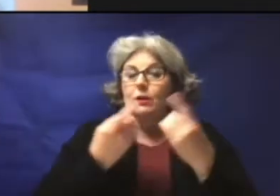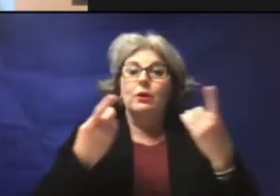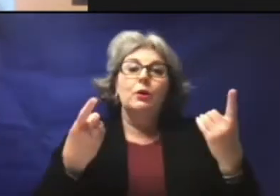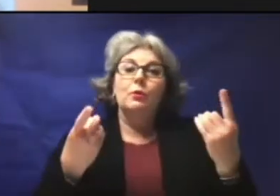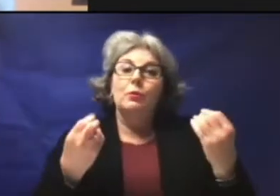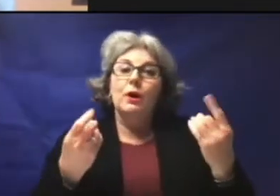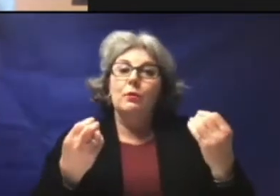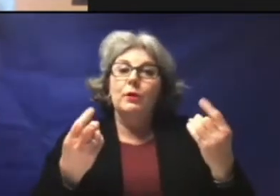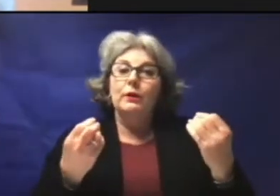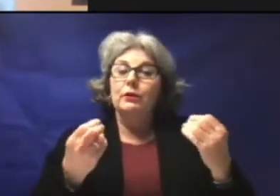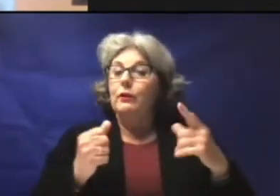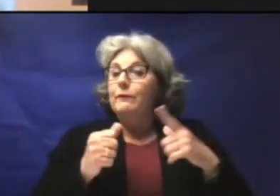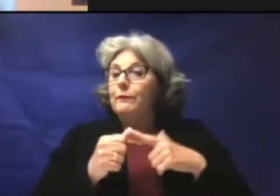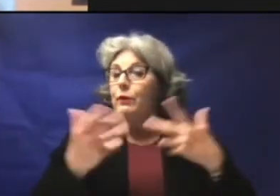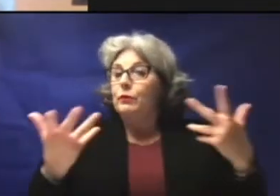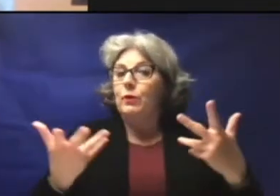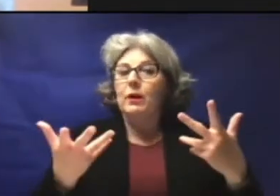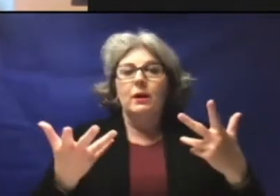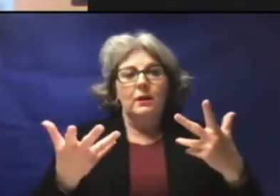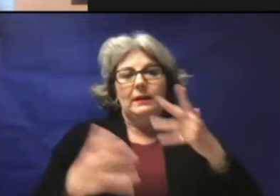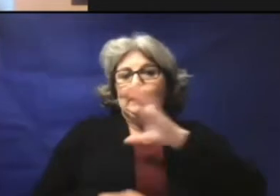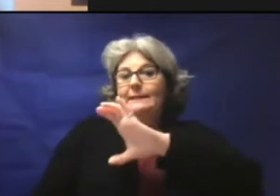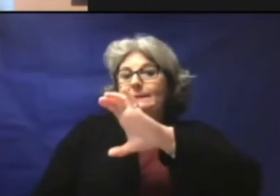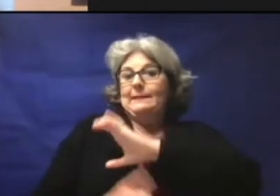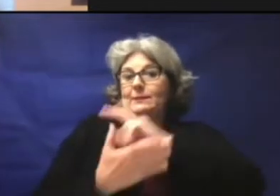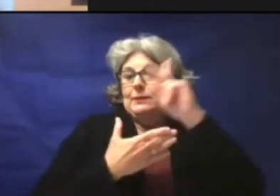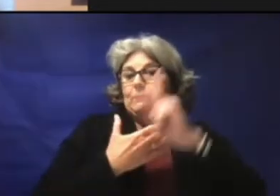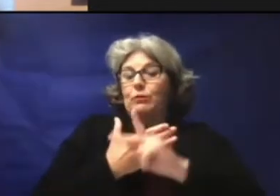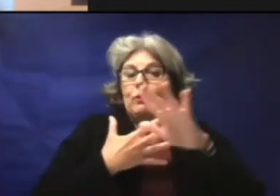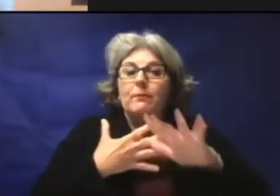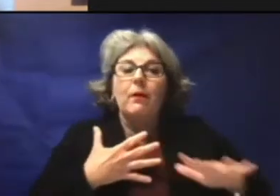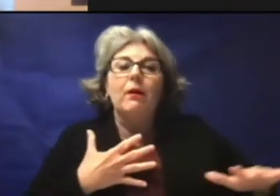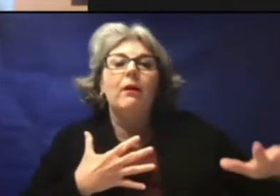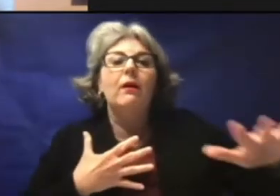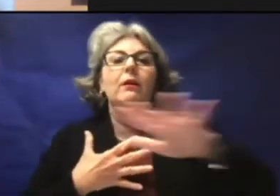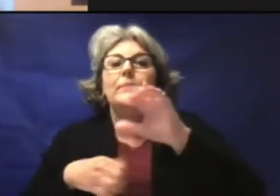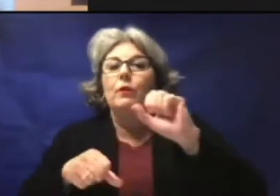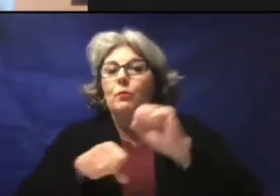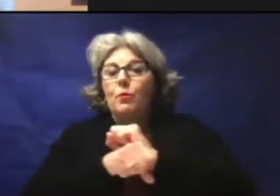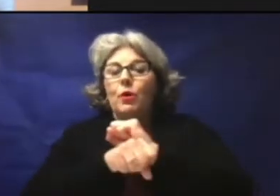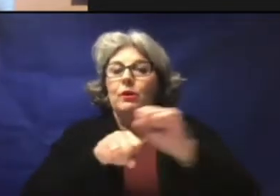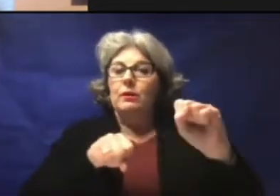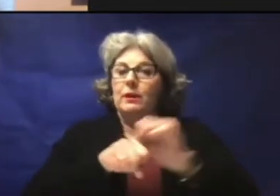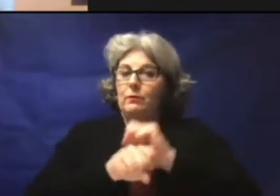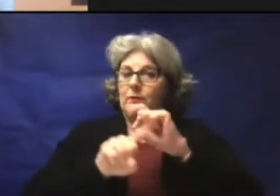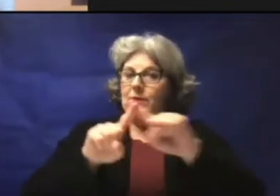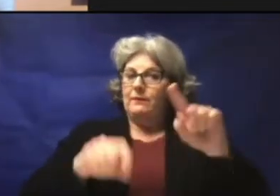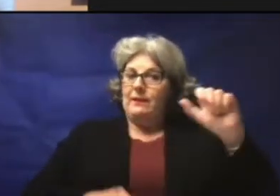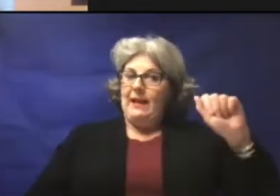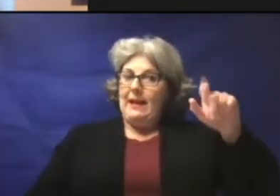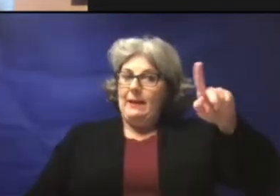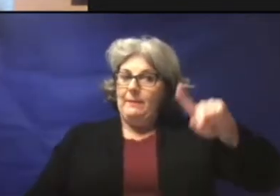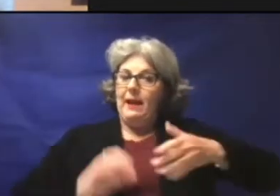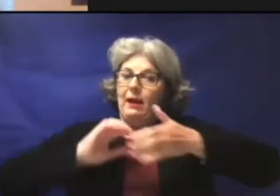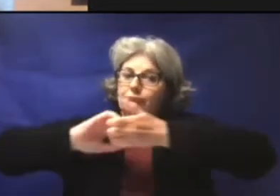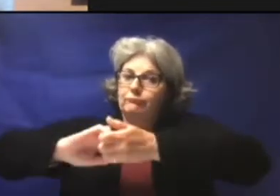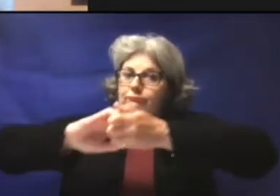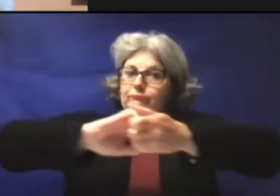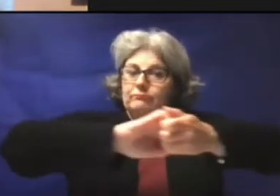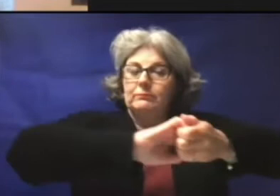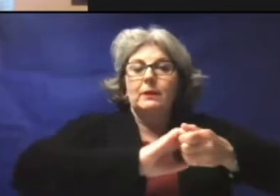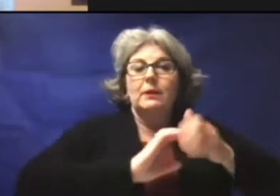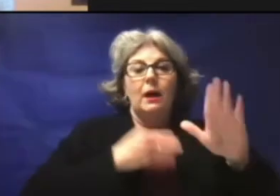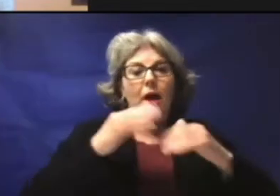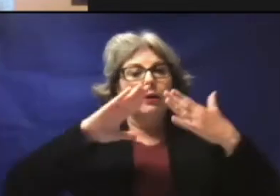is, first, we have a citizenship program across this country working with other API partners to make sure that